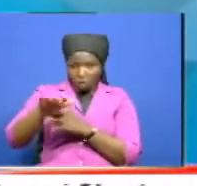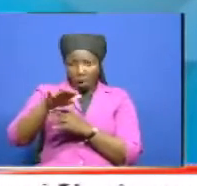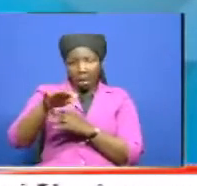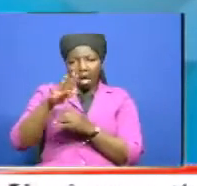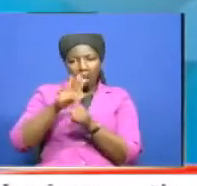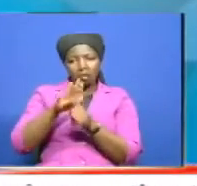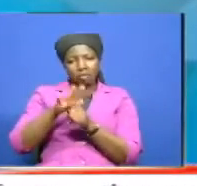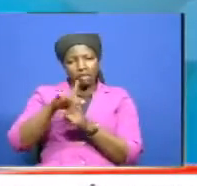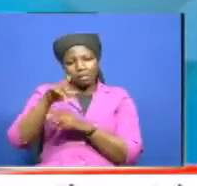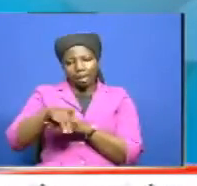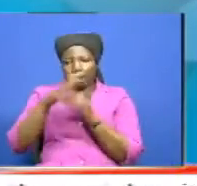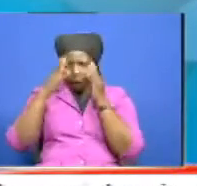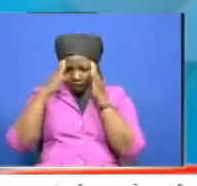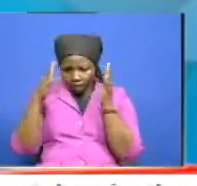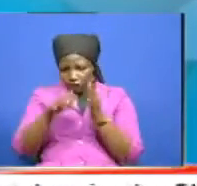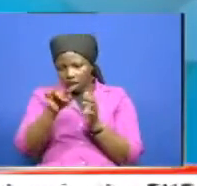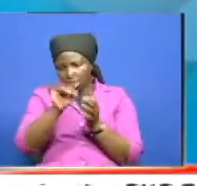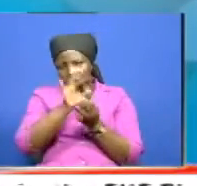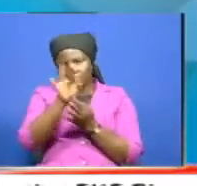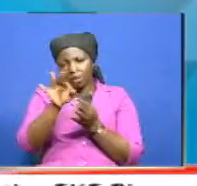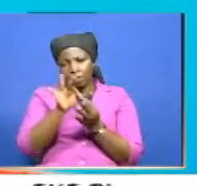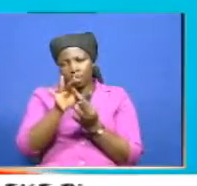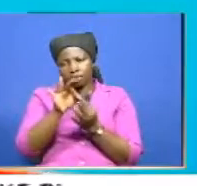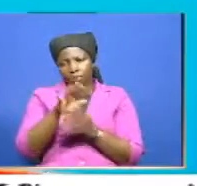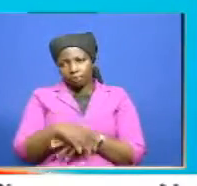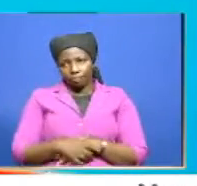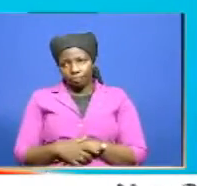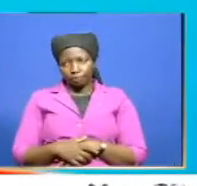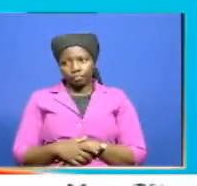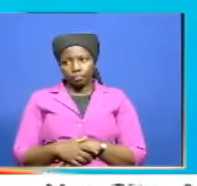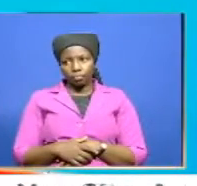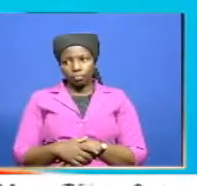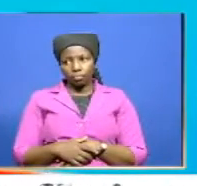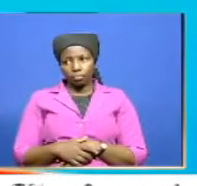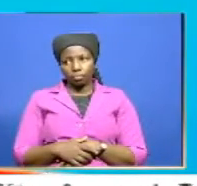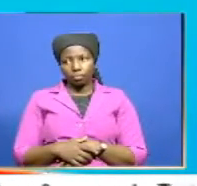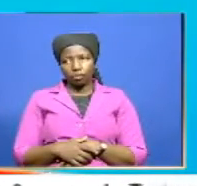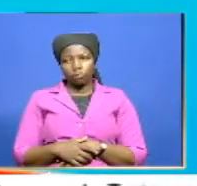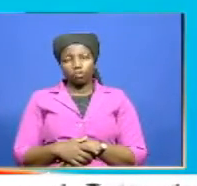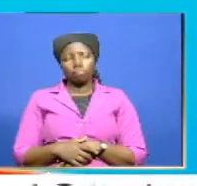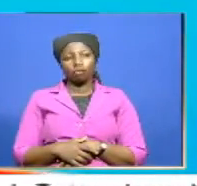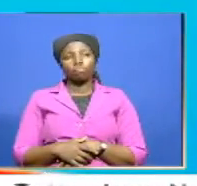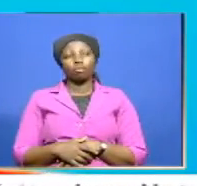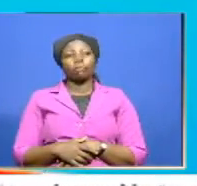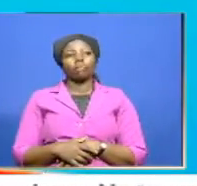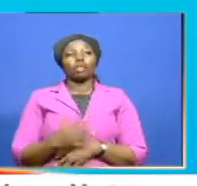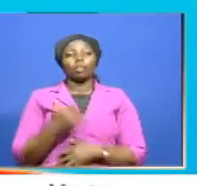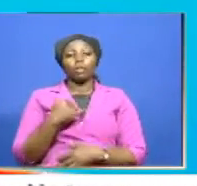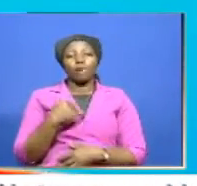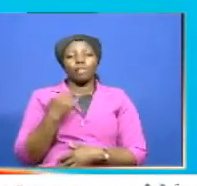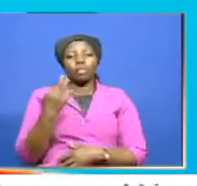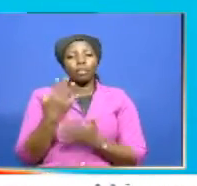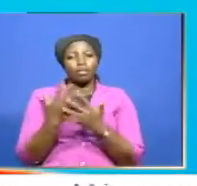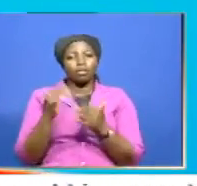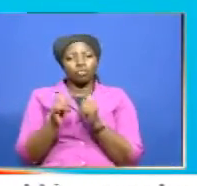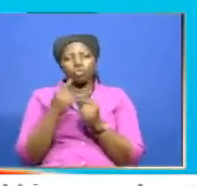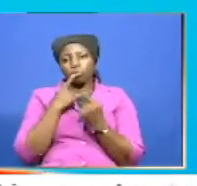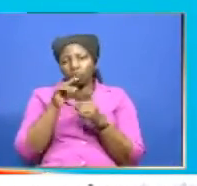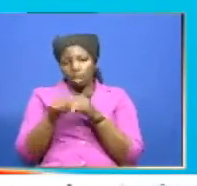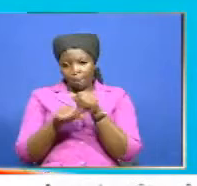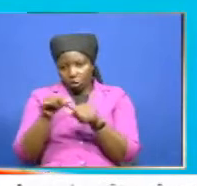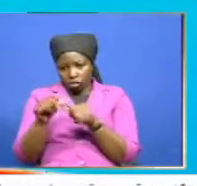pay focus on that particular one. And overall, the same three things you spoke about, Shuja,